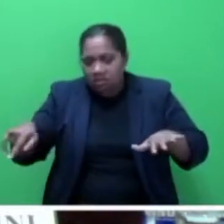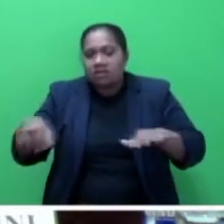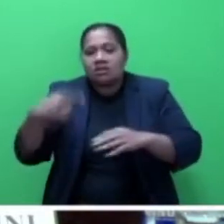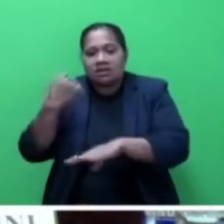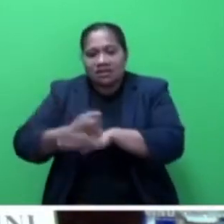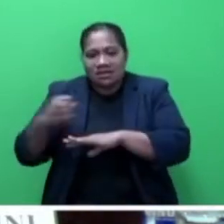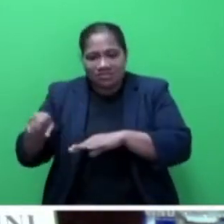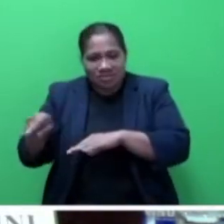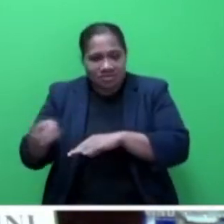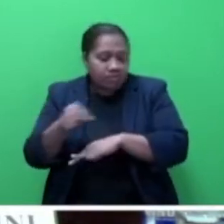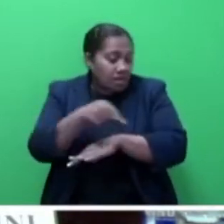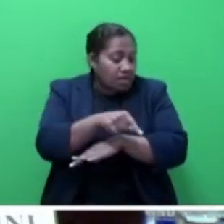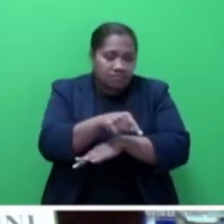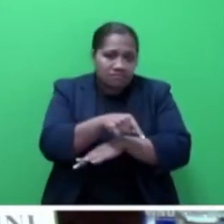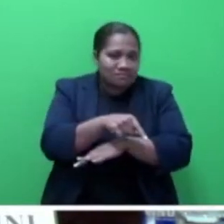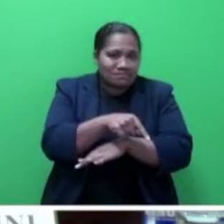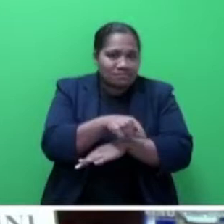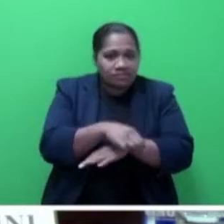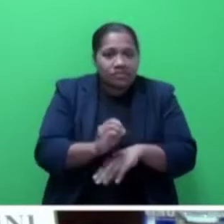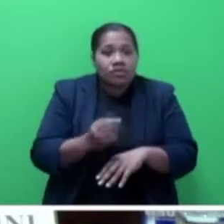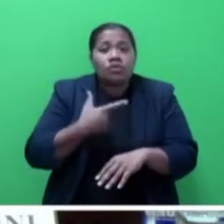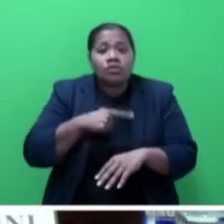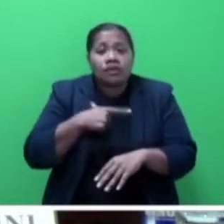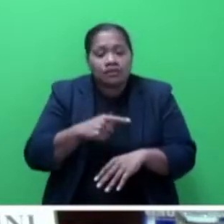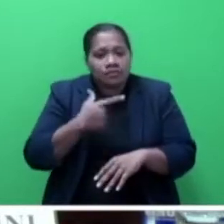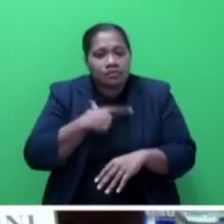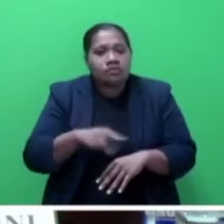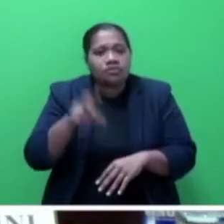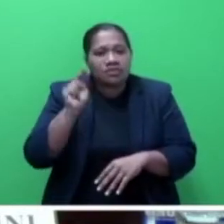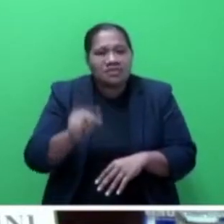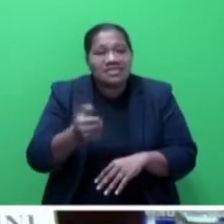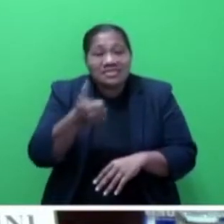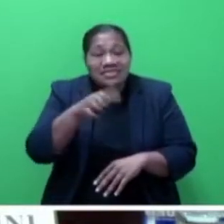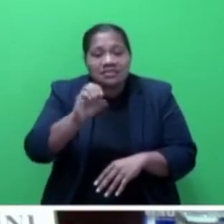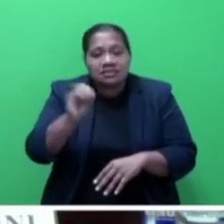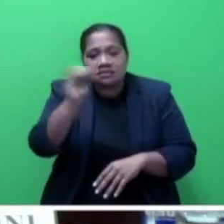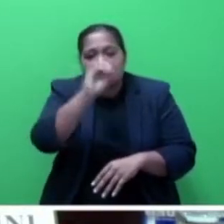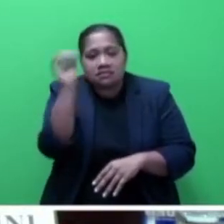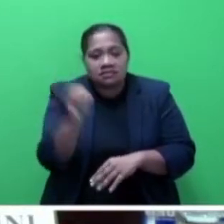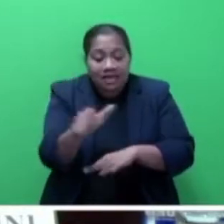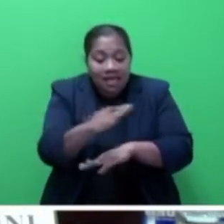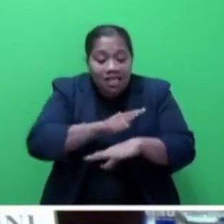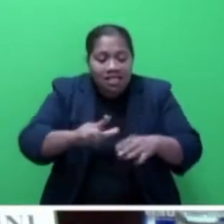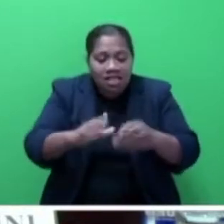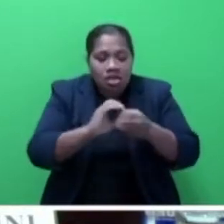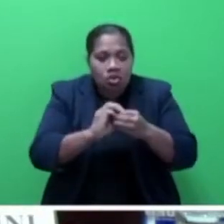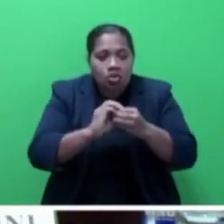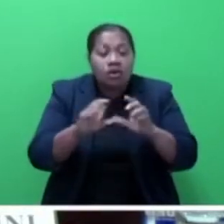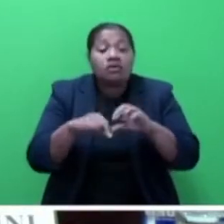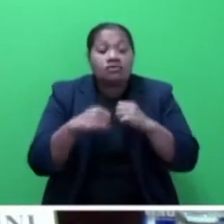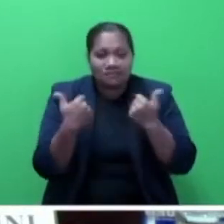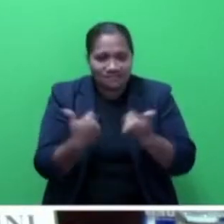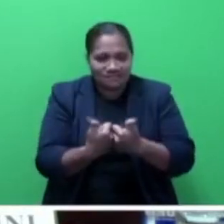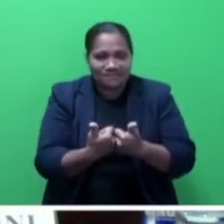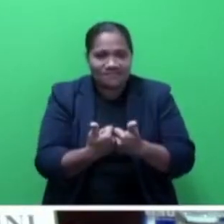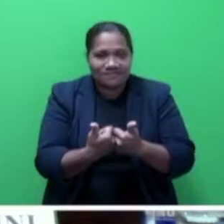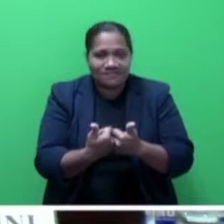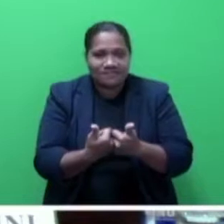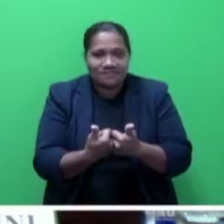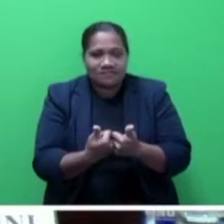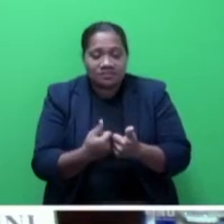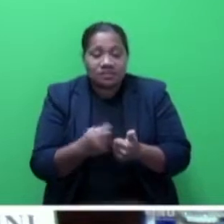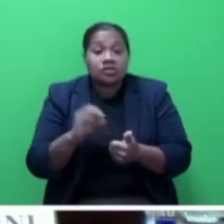simply because we need 60% of landowners to agree. So the